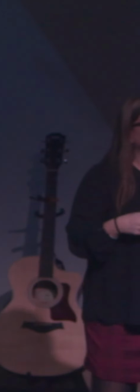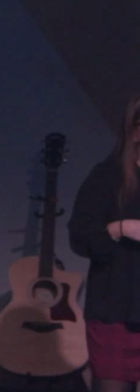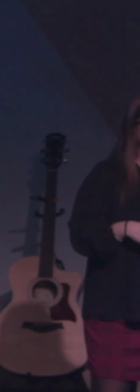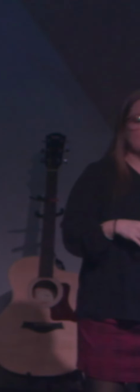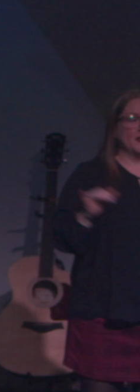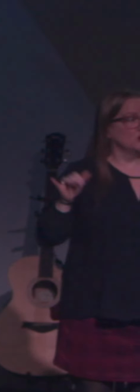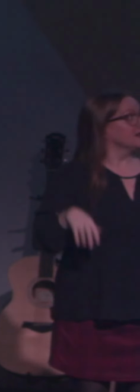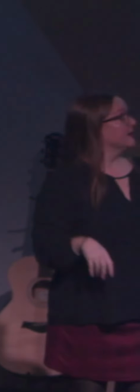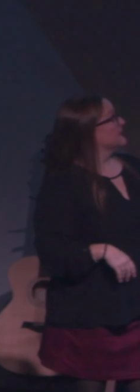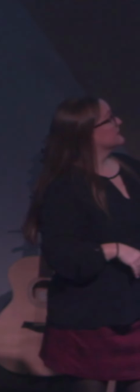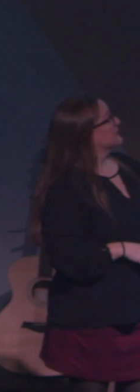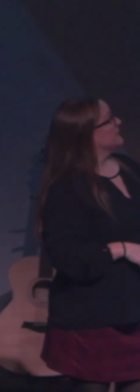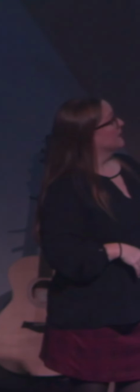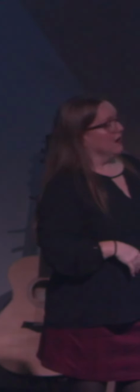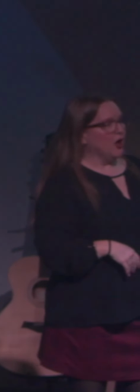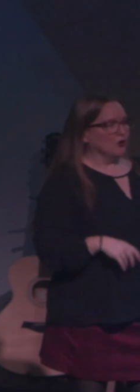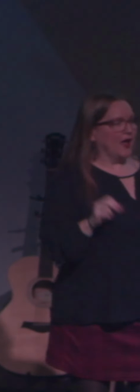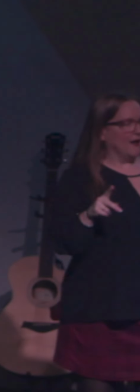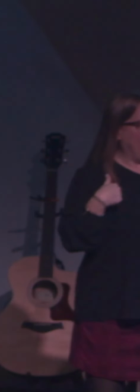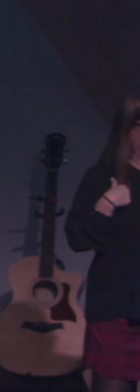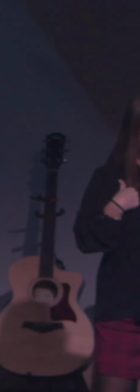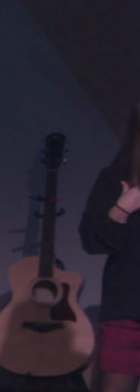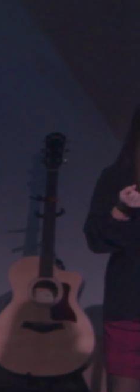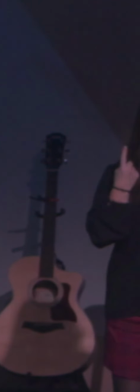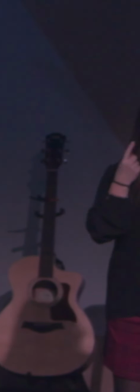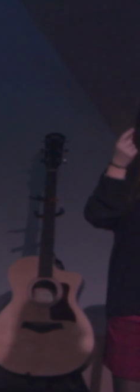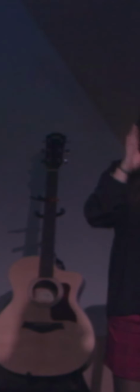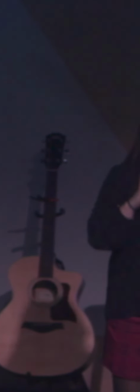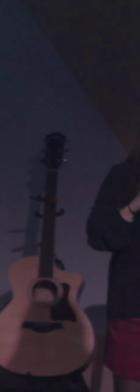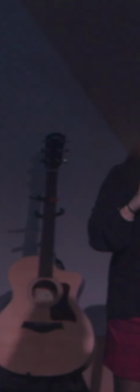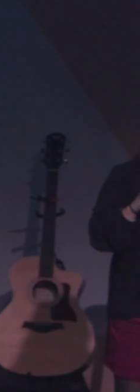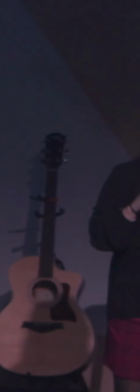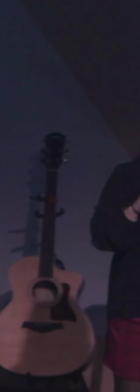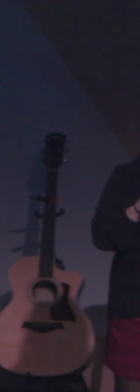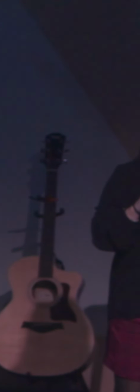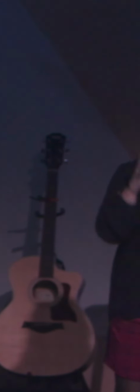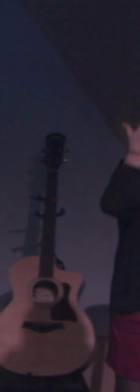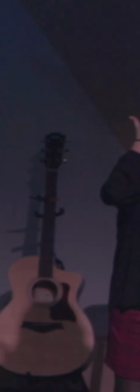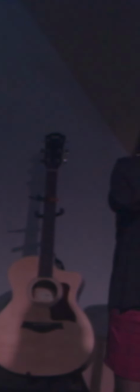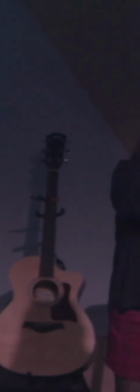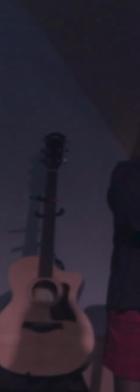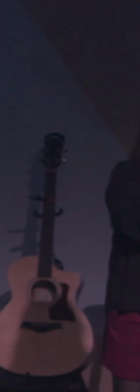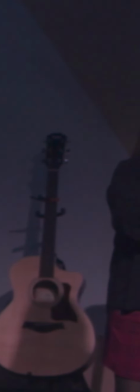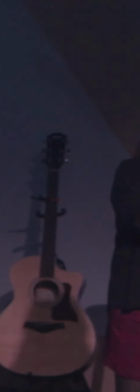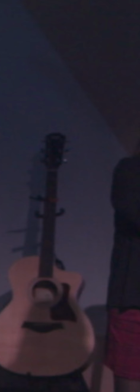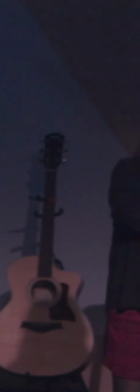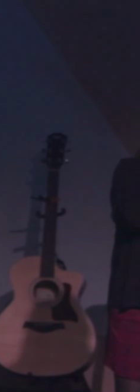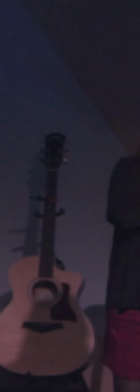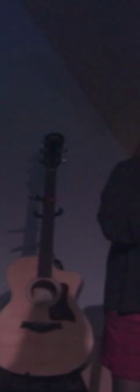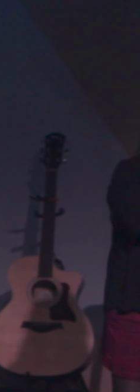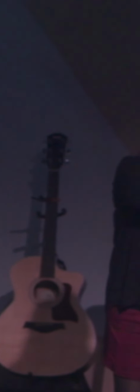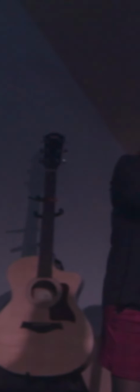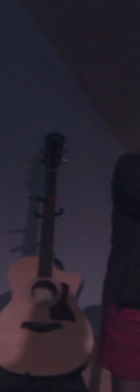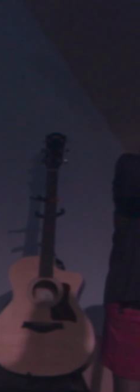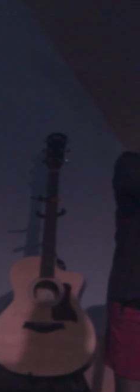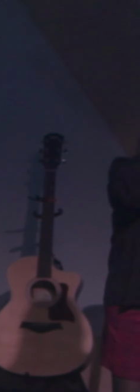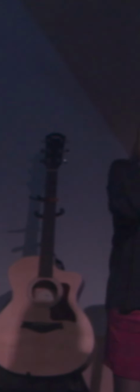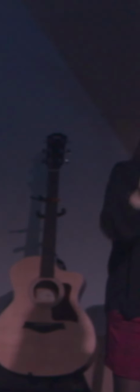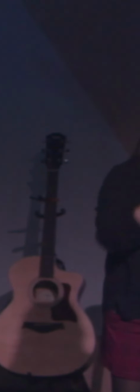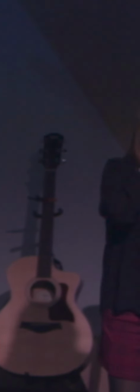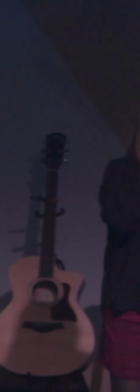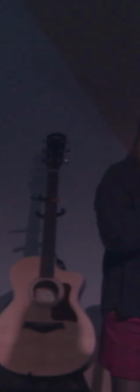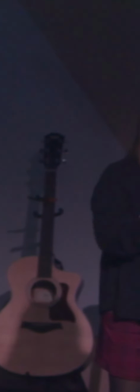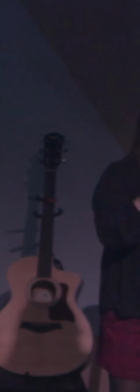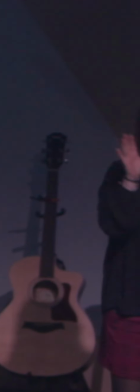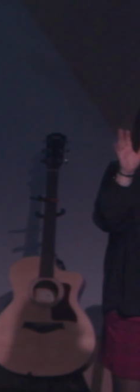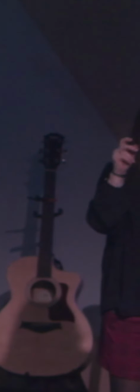like this right here, right? Like, man, I got this, God. Like, bro, I know what that is before you even tell me. Like, I don't need someone walking